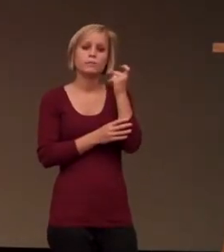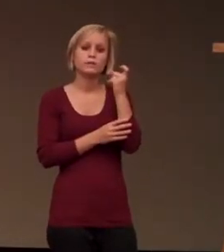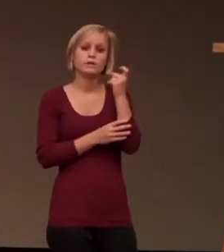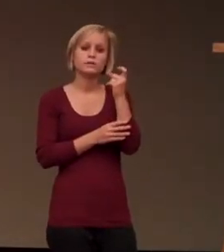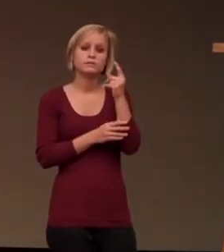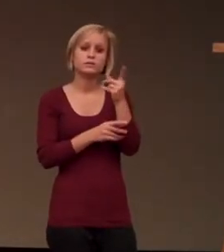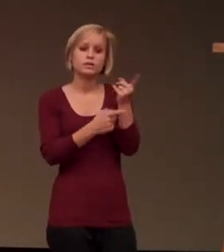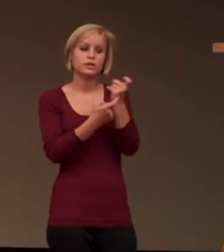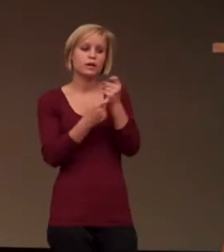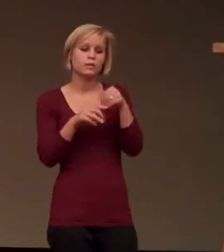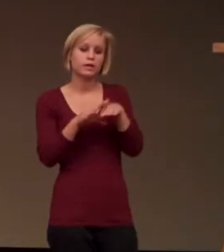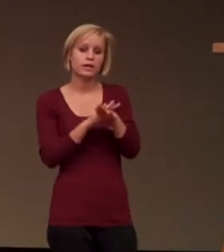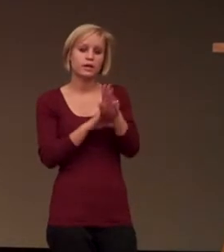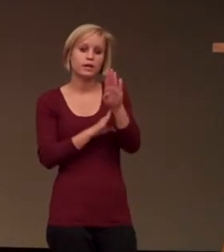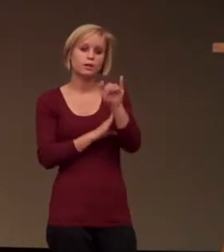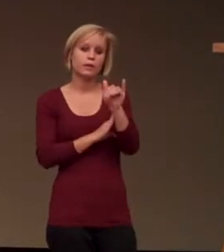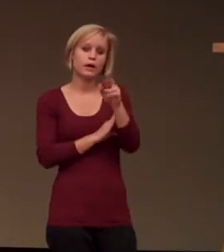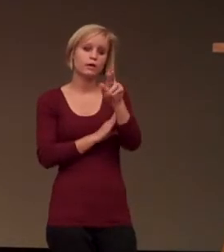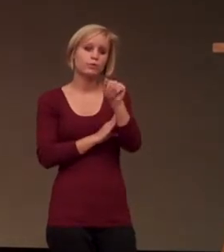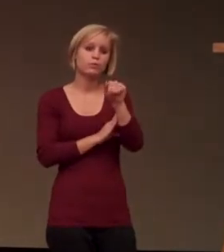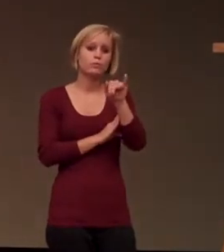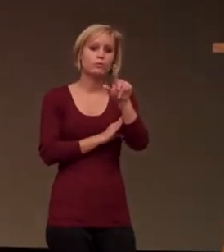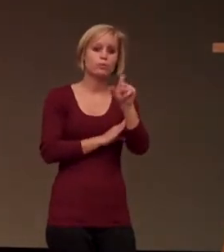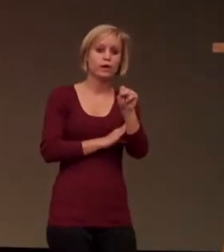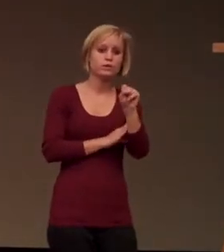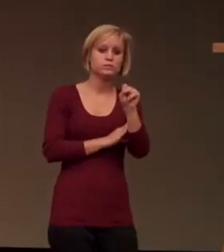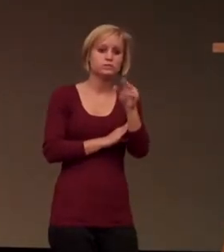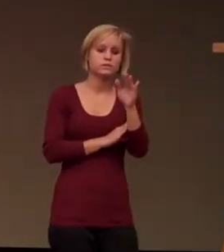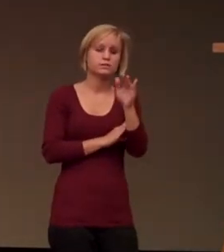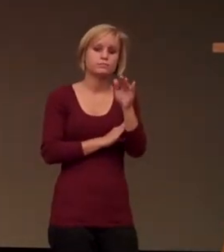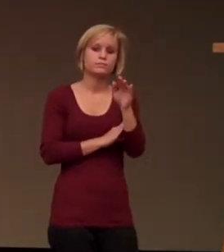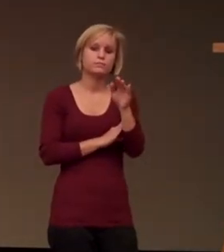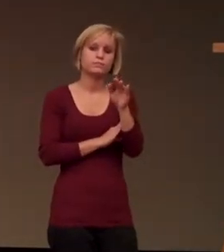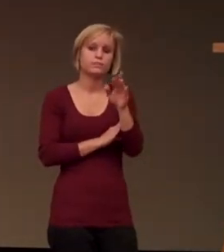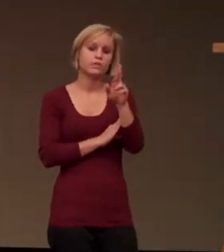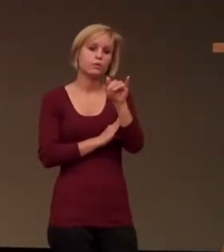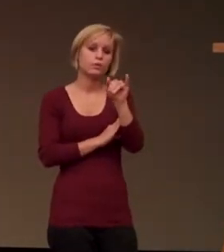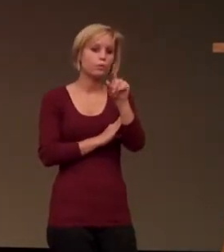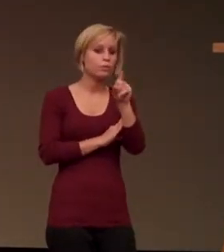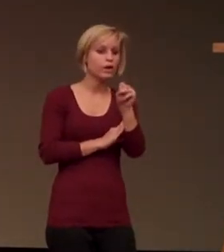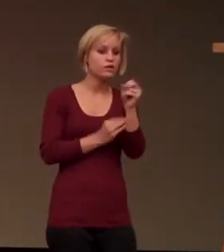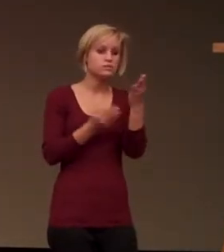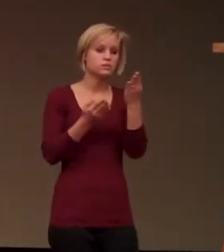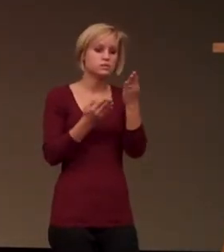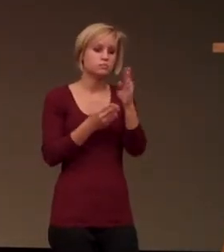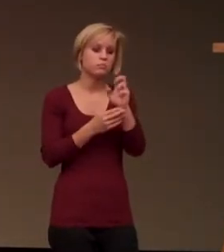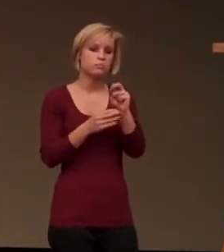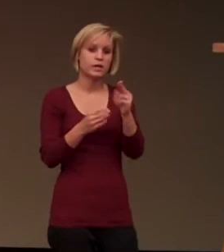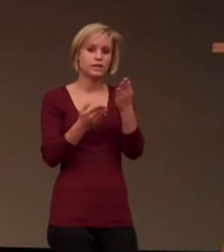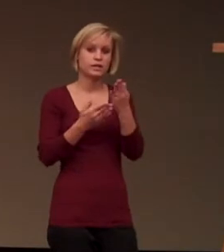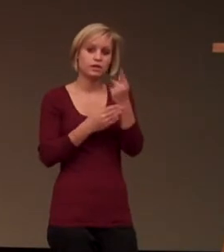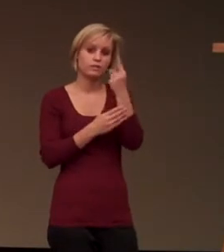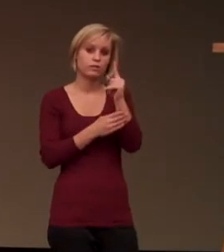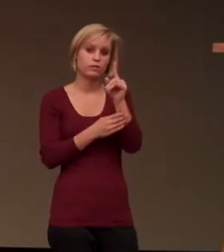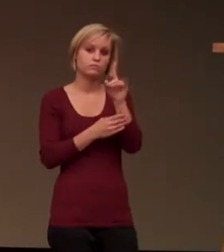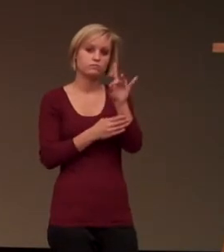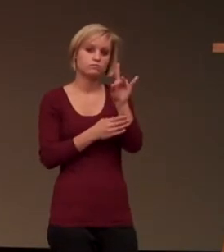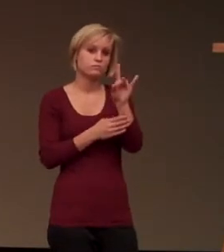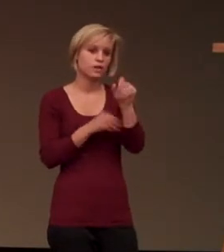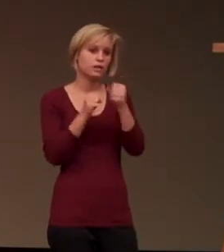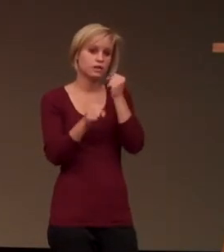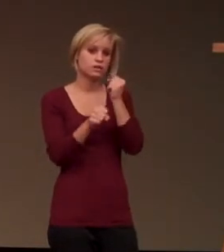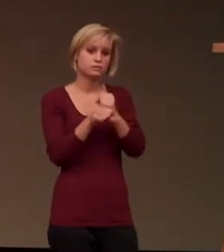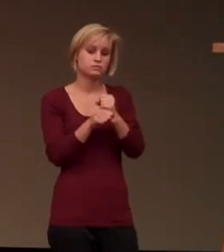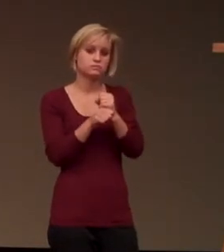rail. The rail's here by 1860. The rail has been here for 8 years.